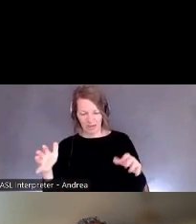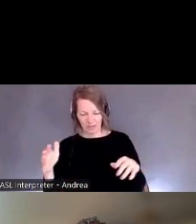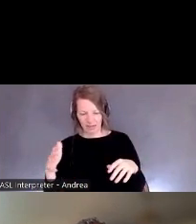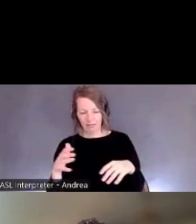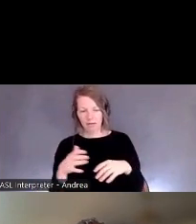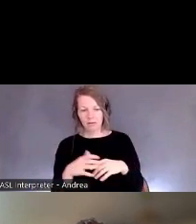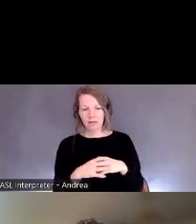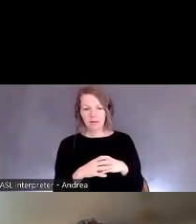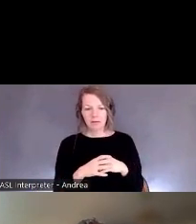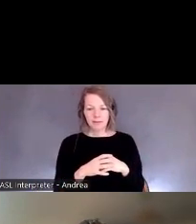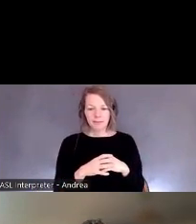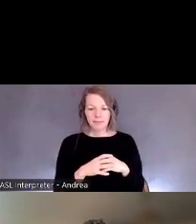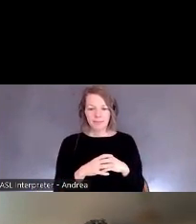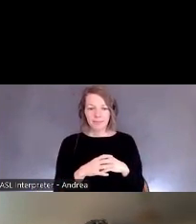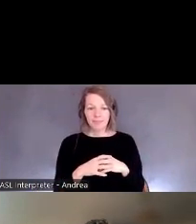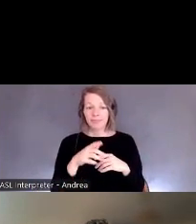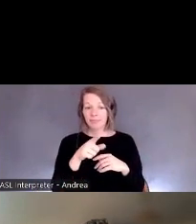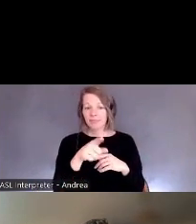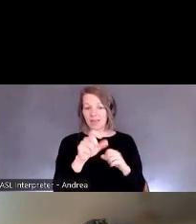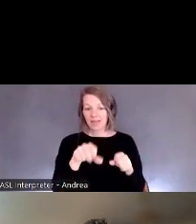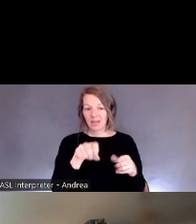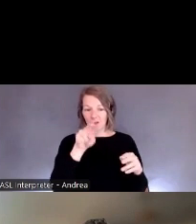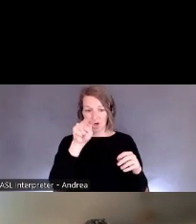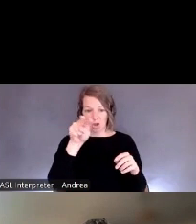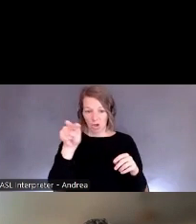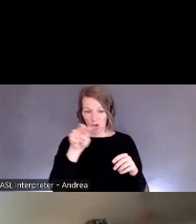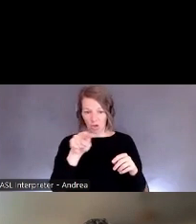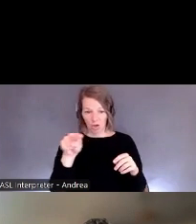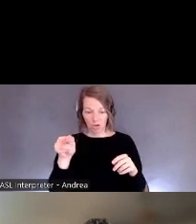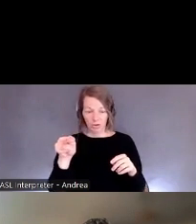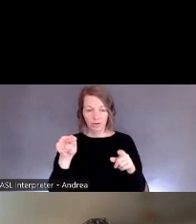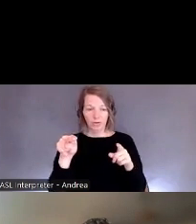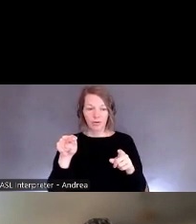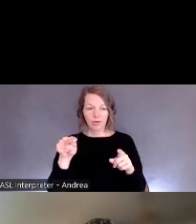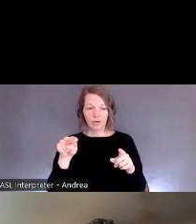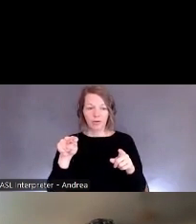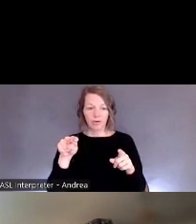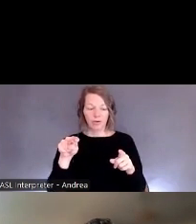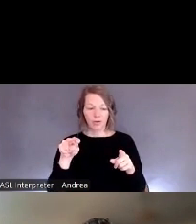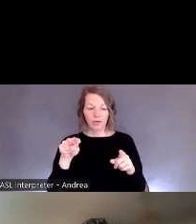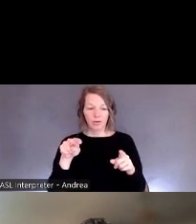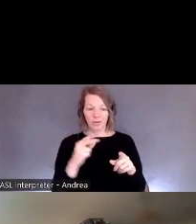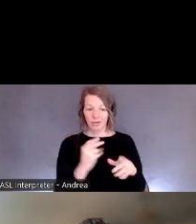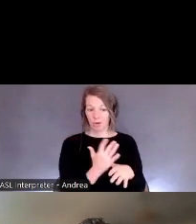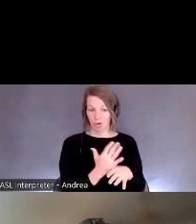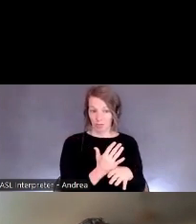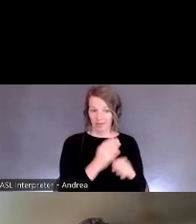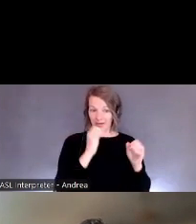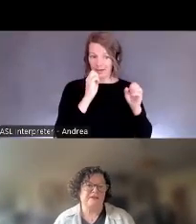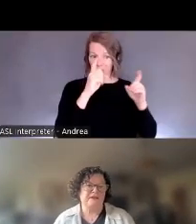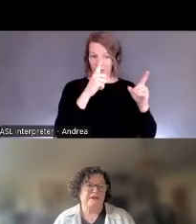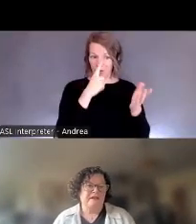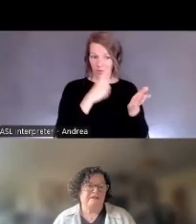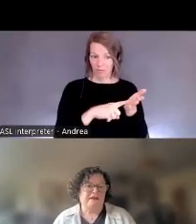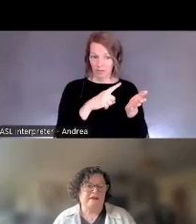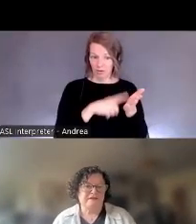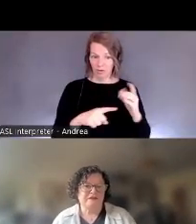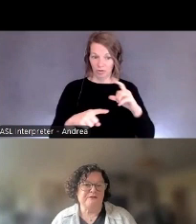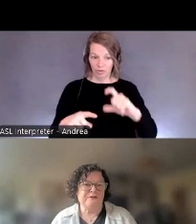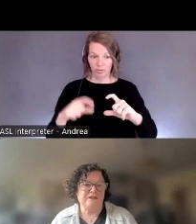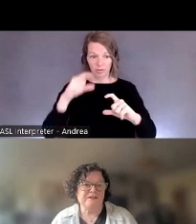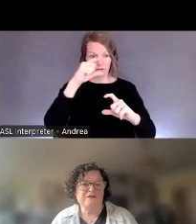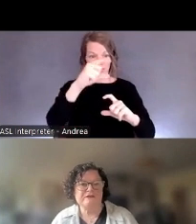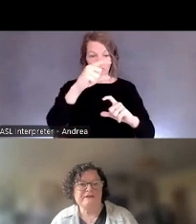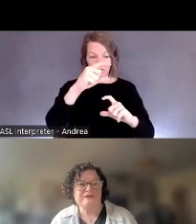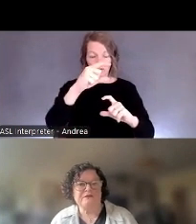now. And you have a look at the way the European or the German Education Research Zeitschrift